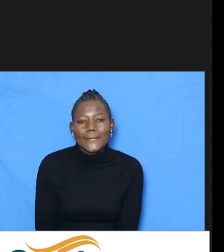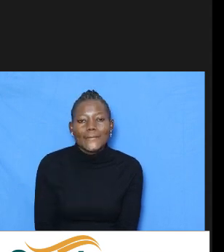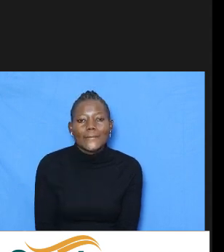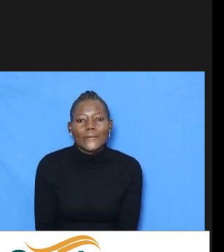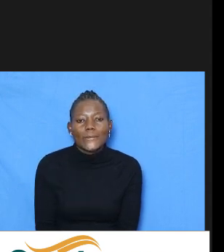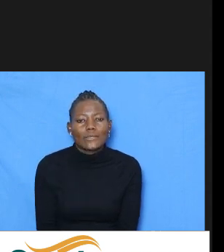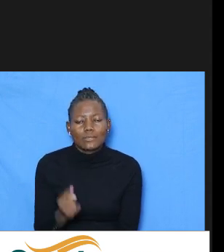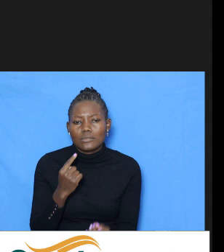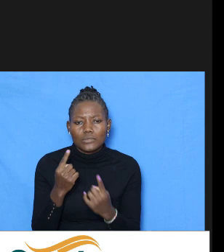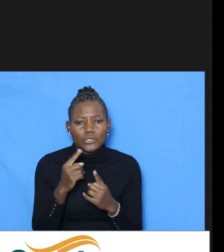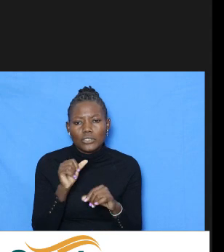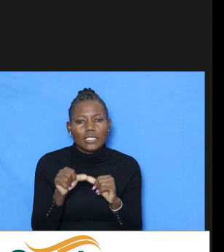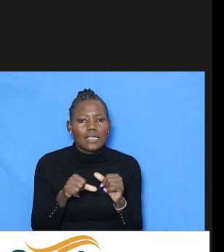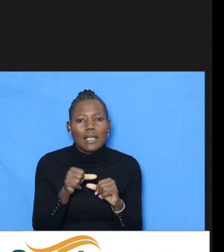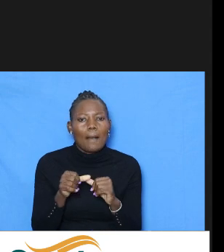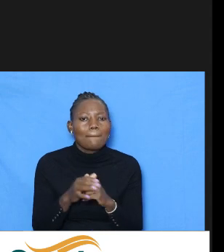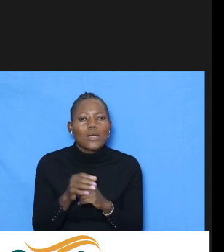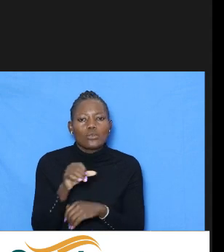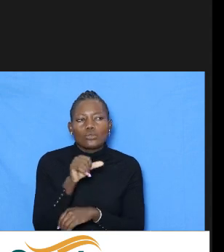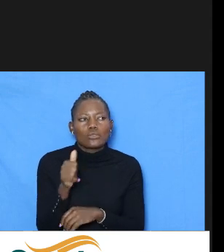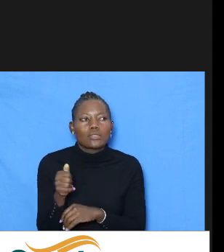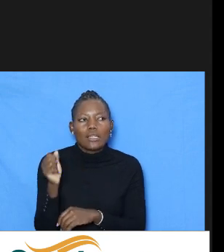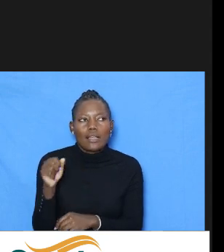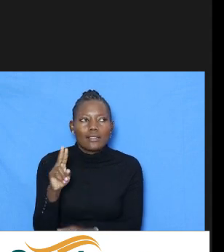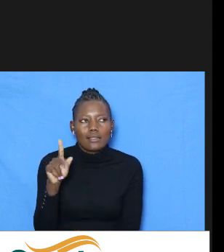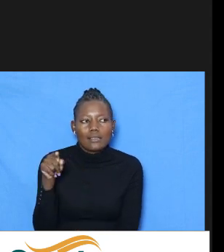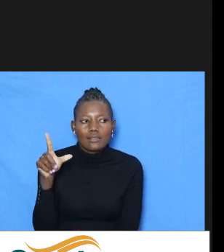You were talking about the herbal supplementation,